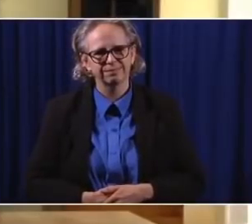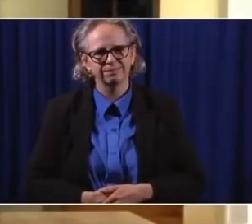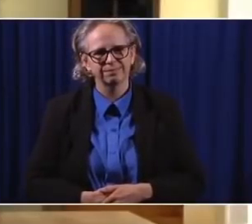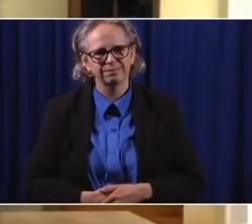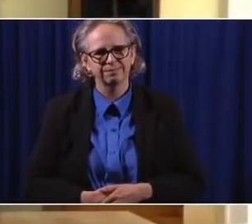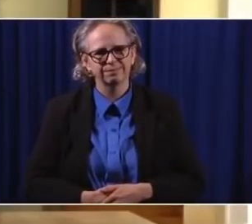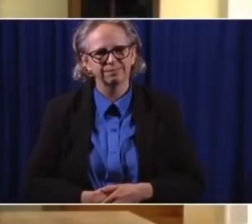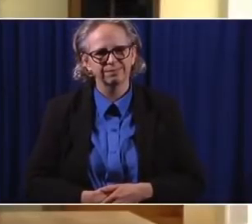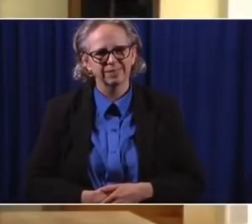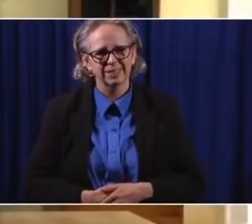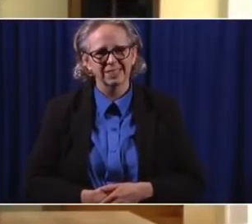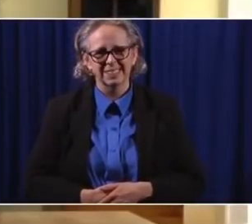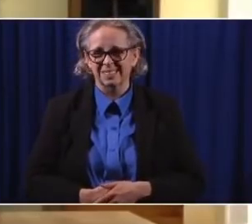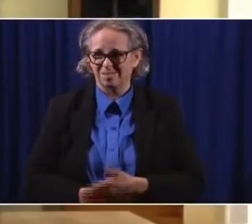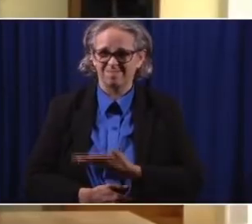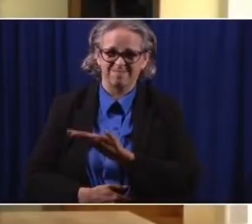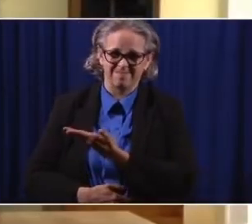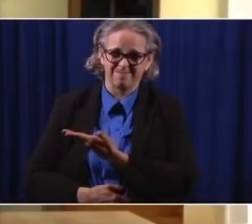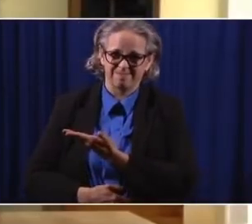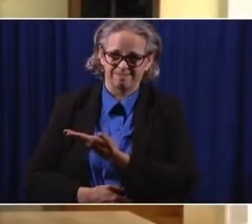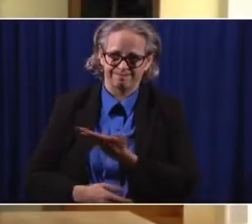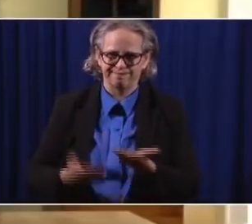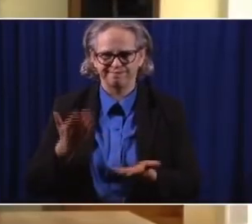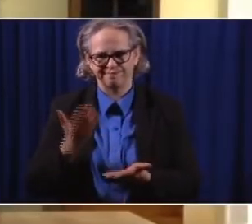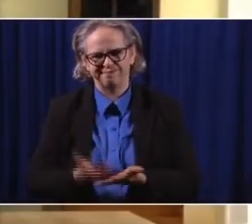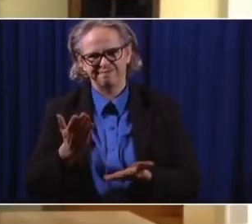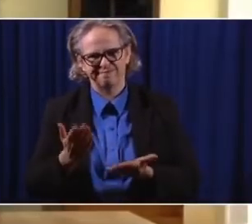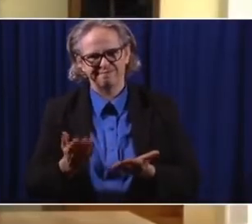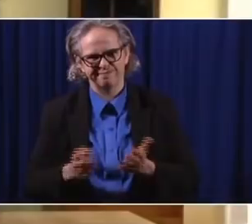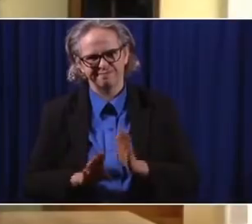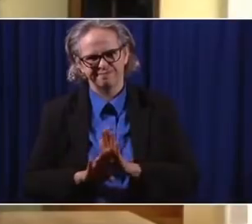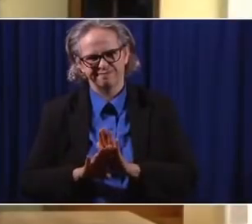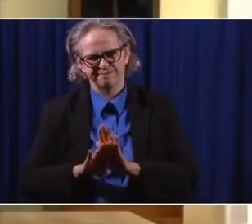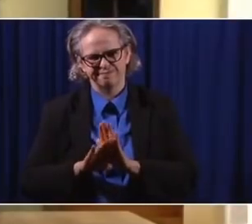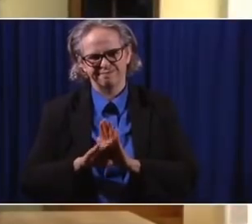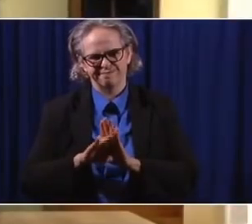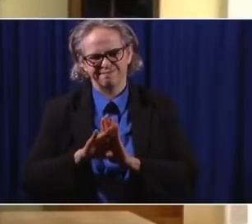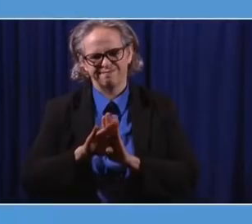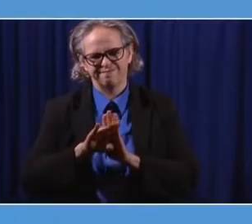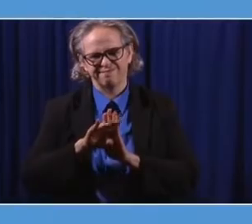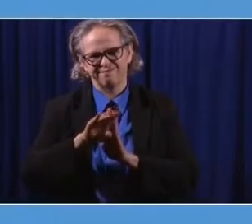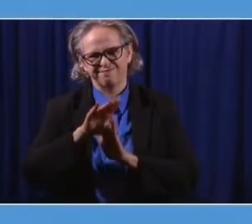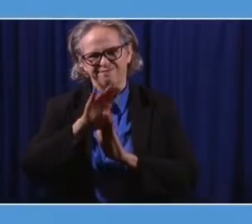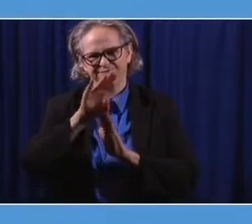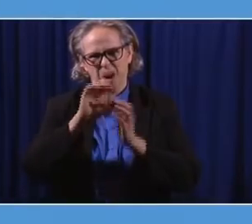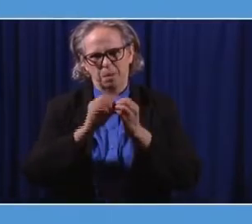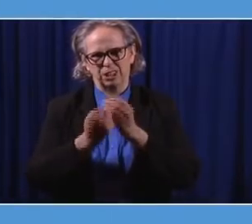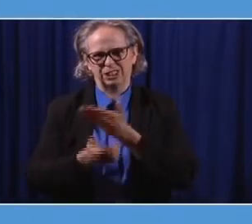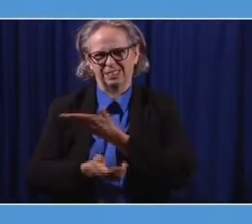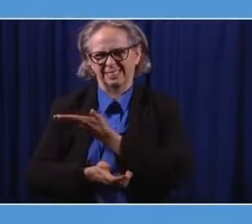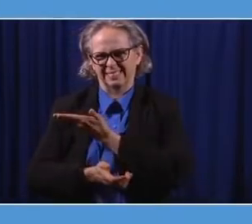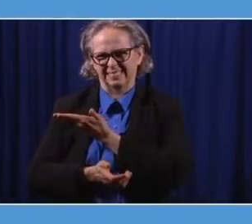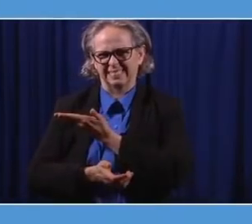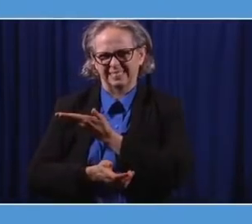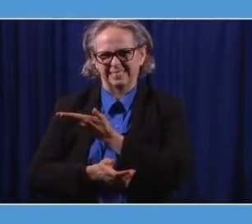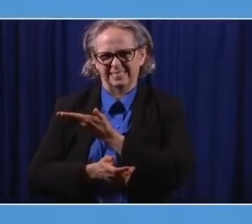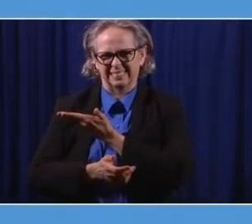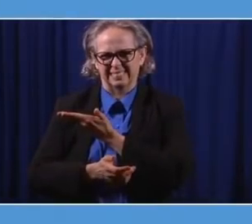Well, as you can see, the numbers continue to go up. Today, we're reporting